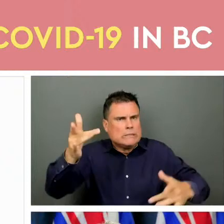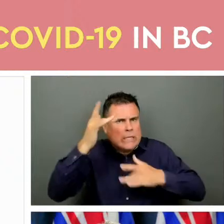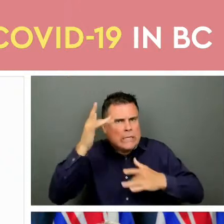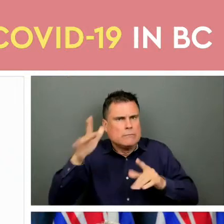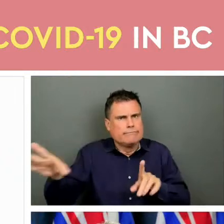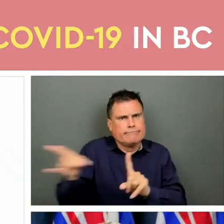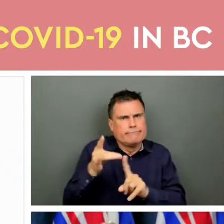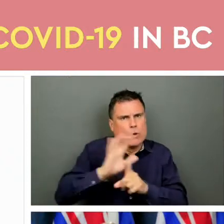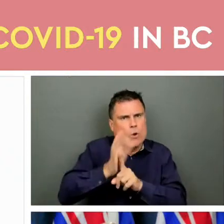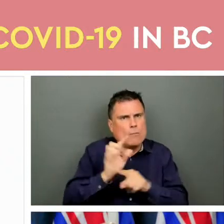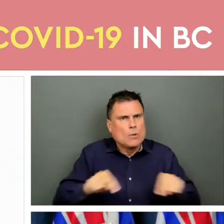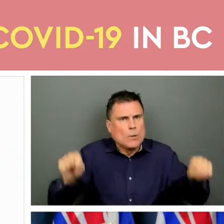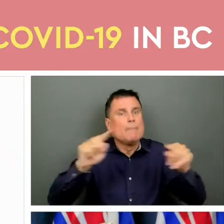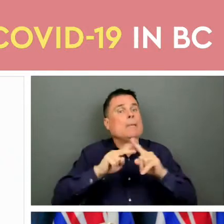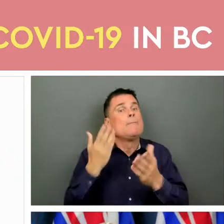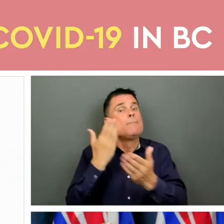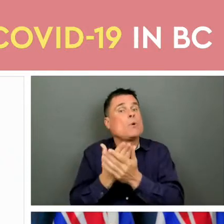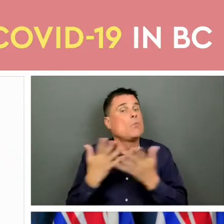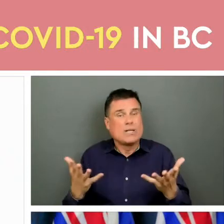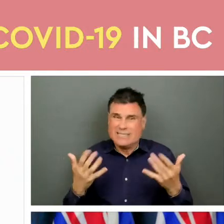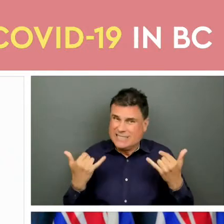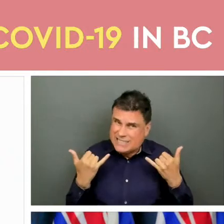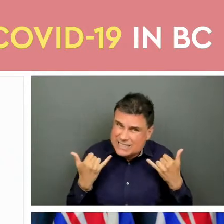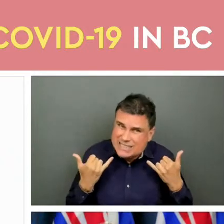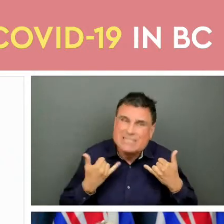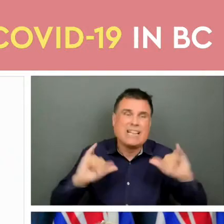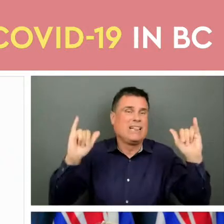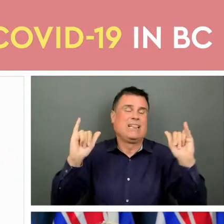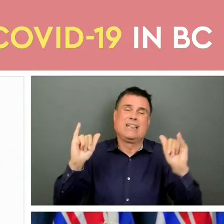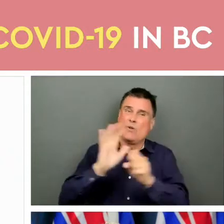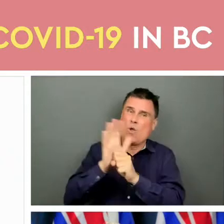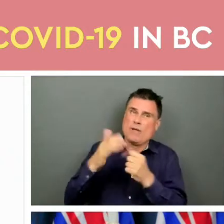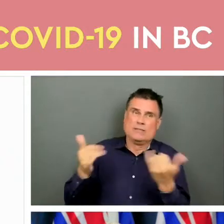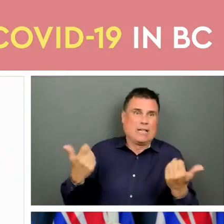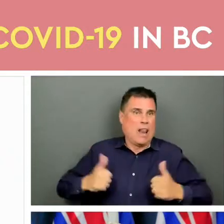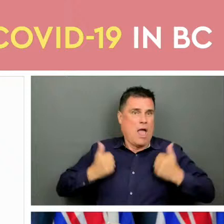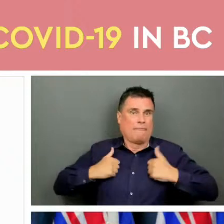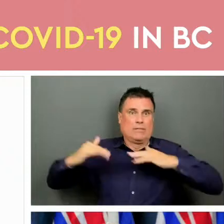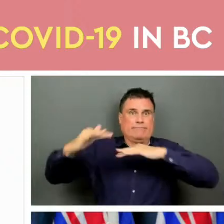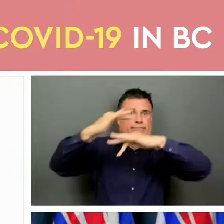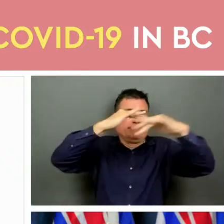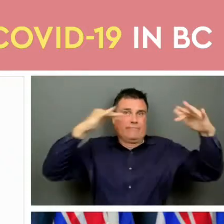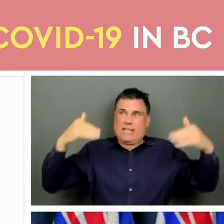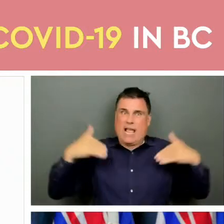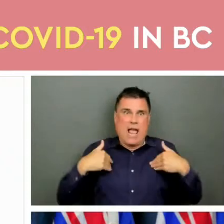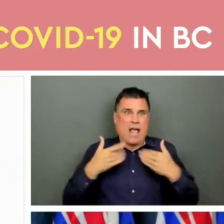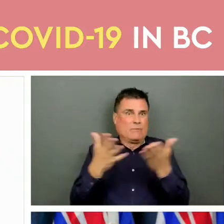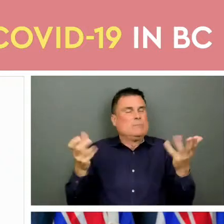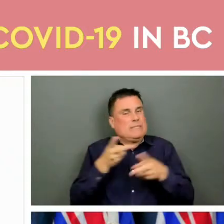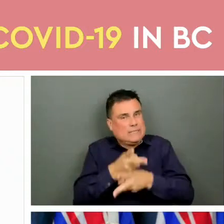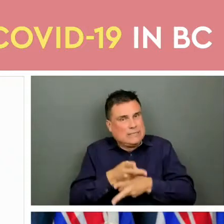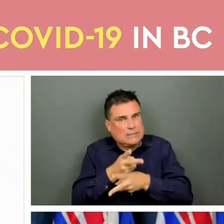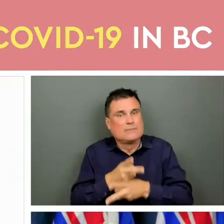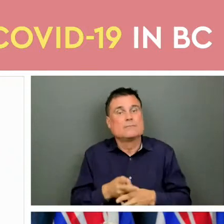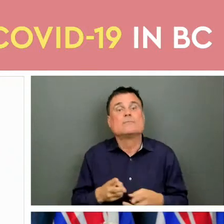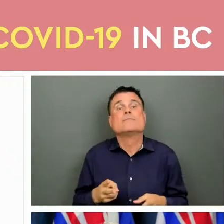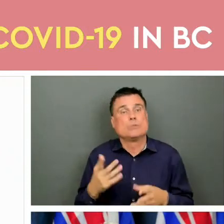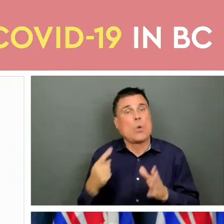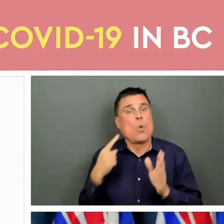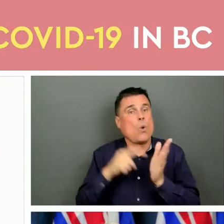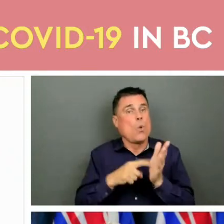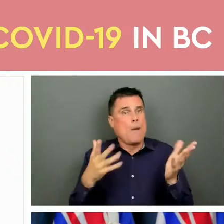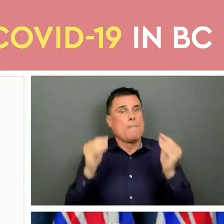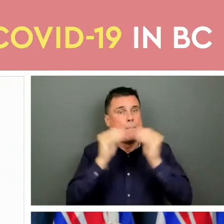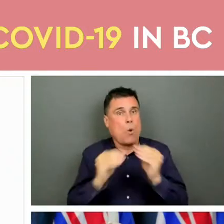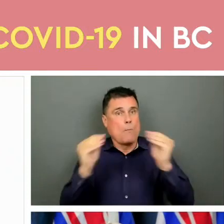can be transmission if we're not careful. But it does also reflect the fact that as many more people are protected through